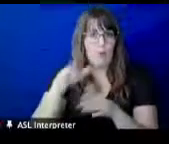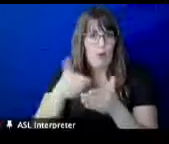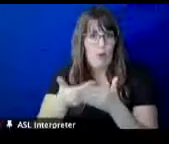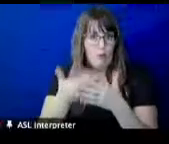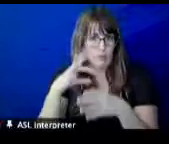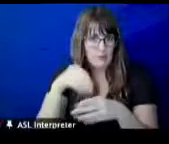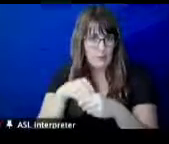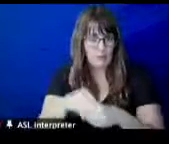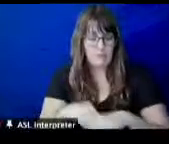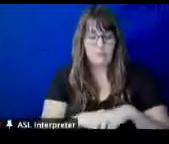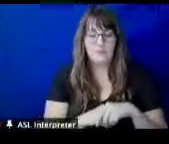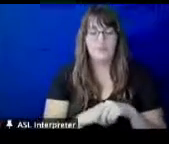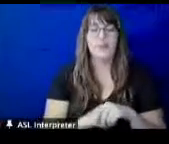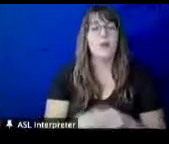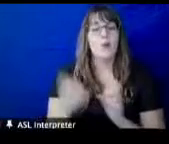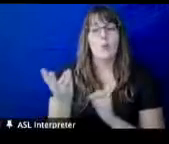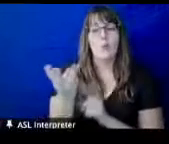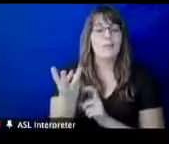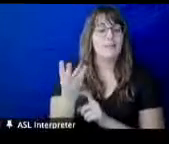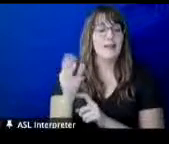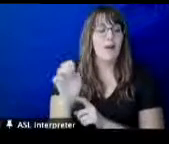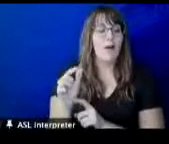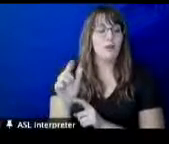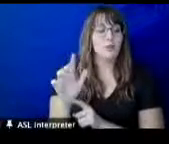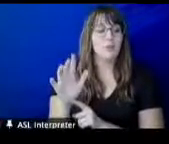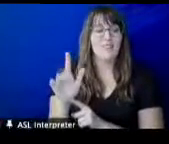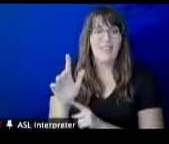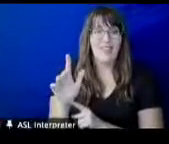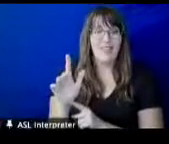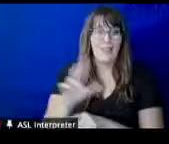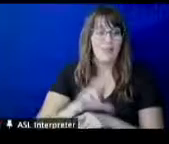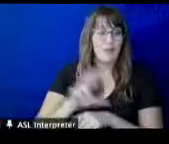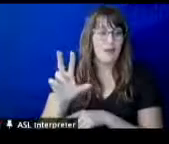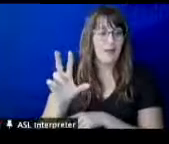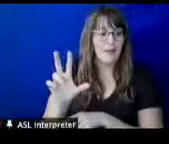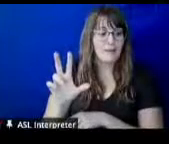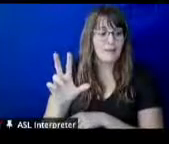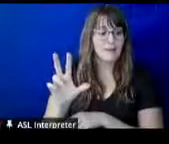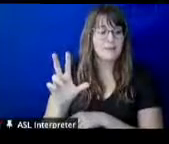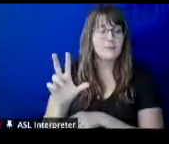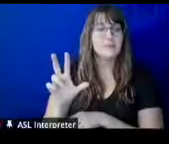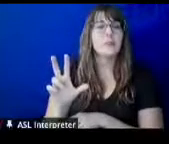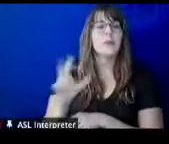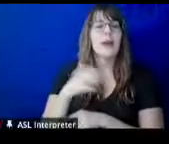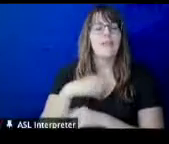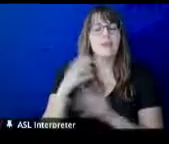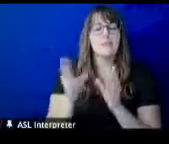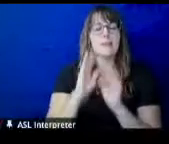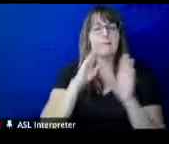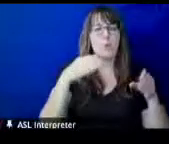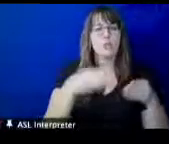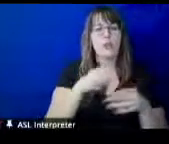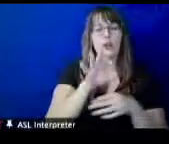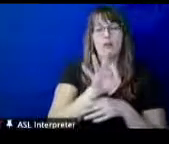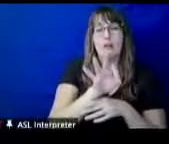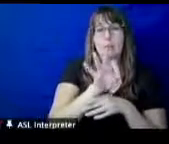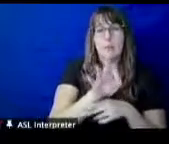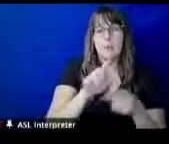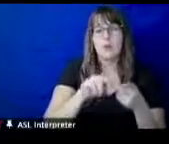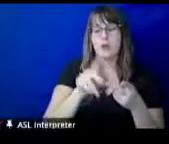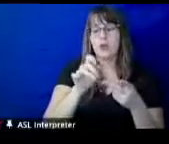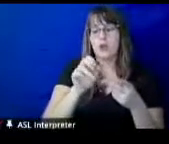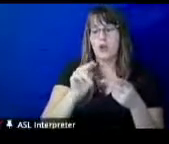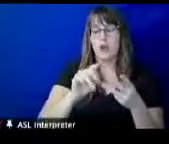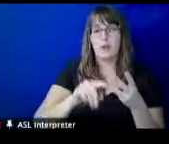on Wednesday, August 25th at 3 p.m., we'll have a COI input meeting focusing on Fresno, Kern,